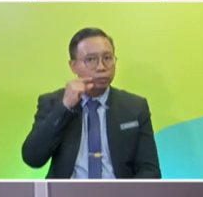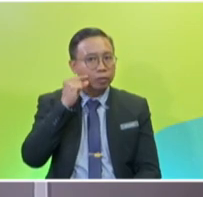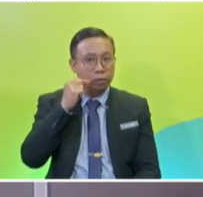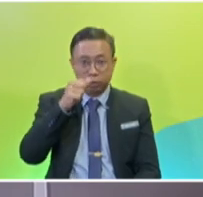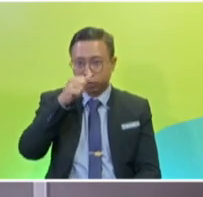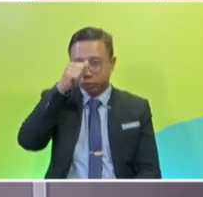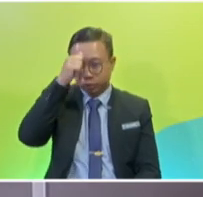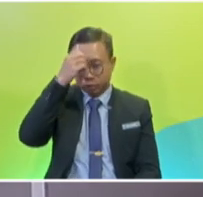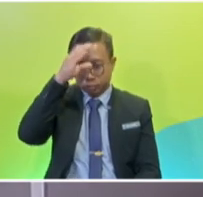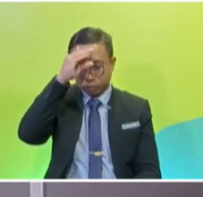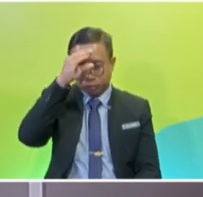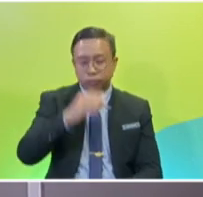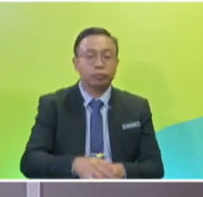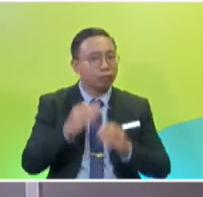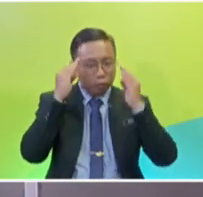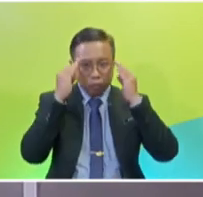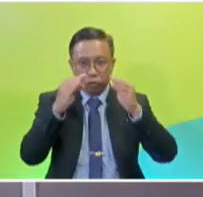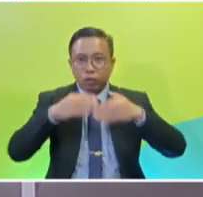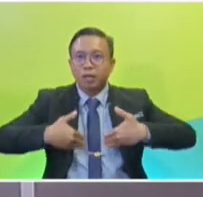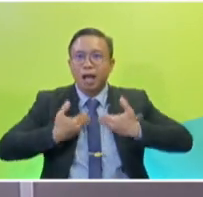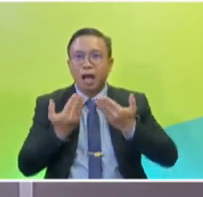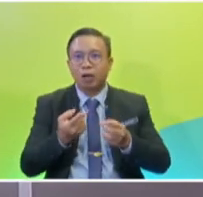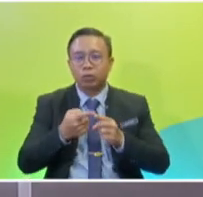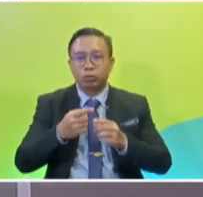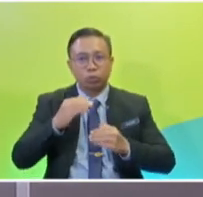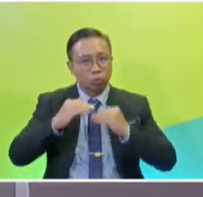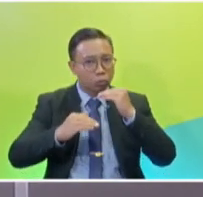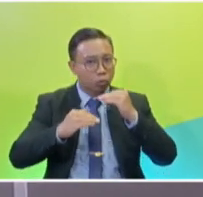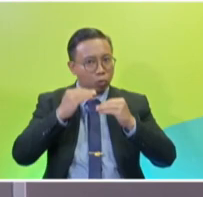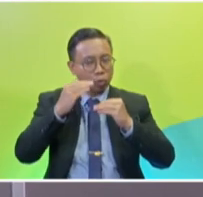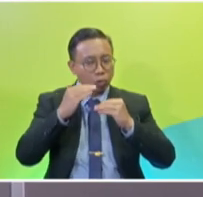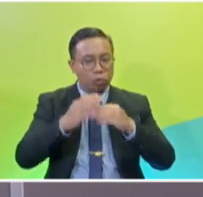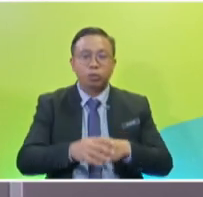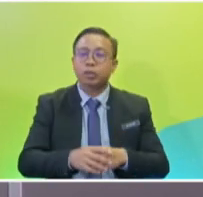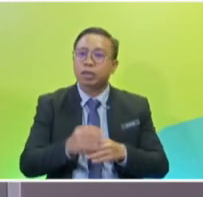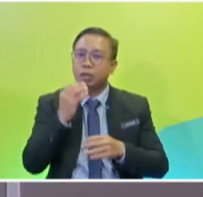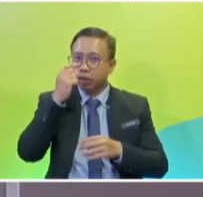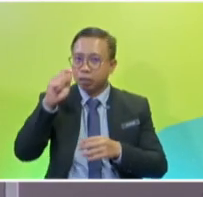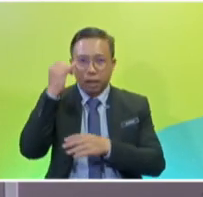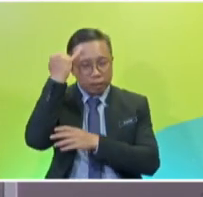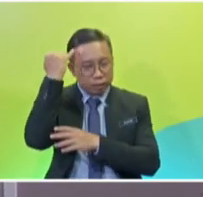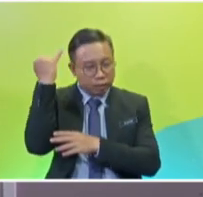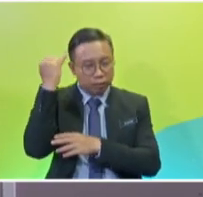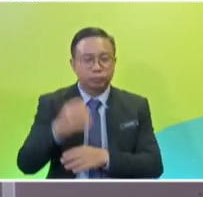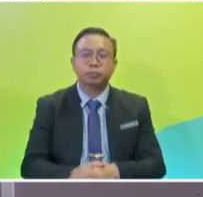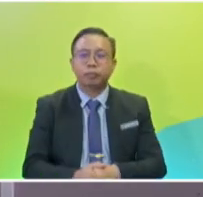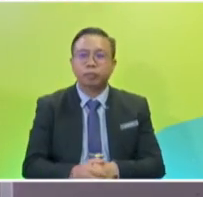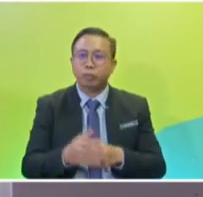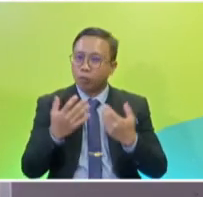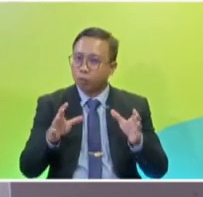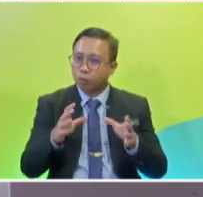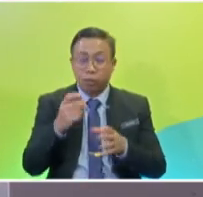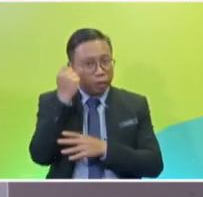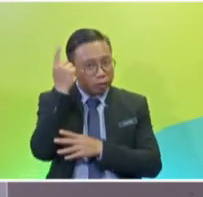next segment will be focusing on how to grow the ideas. Because you already understand the